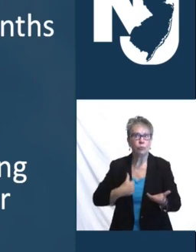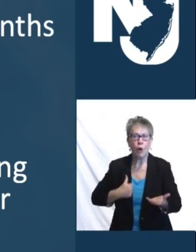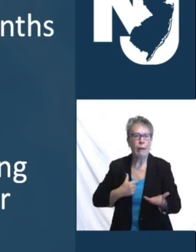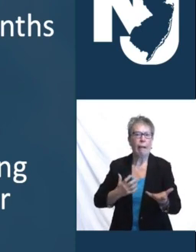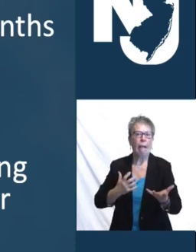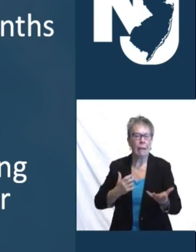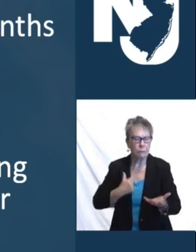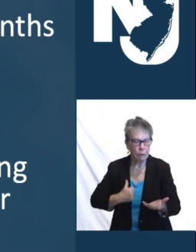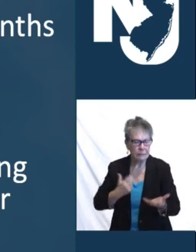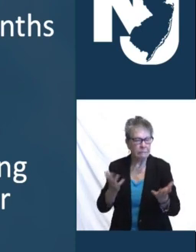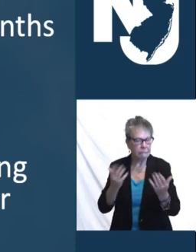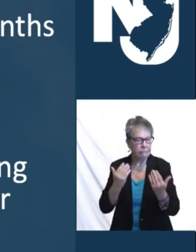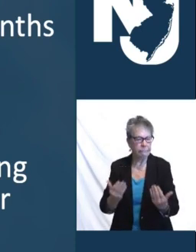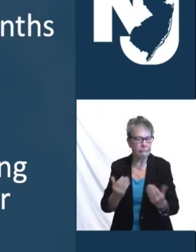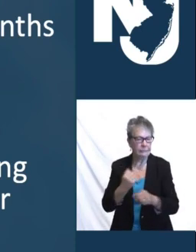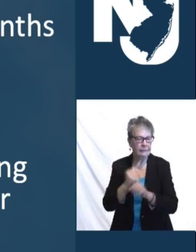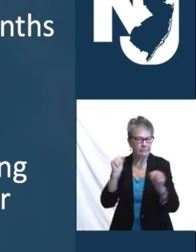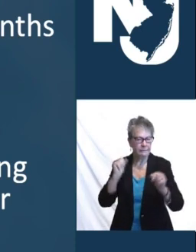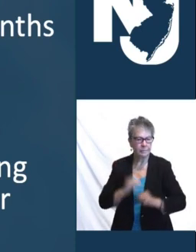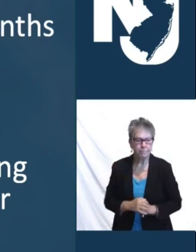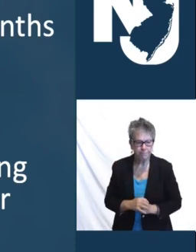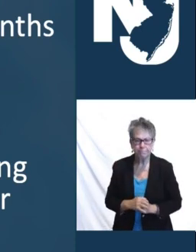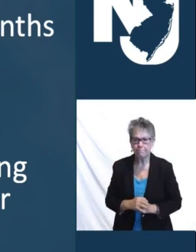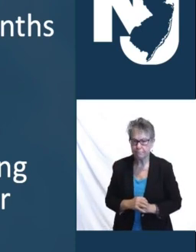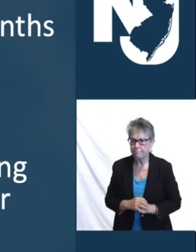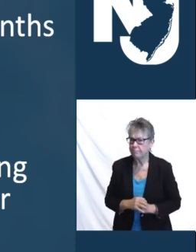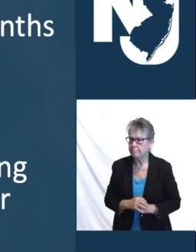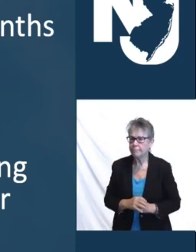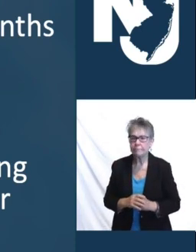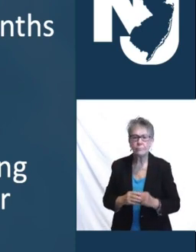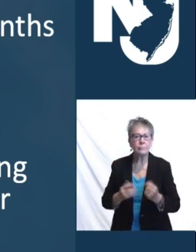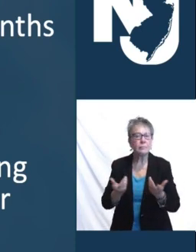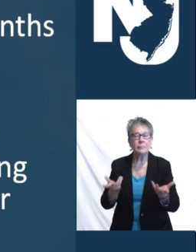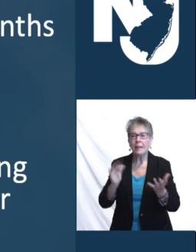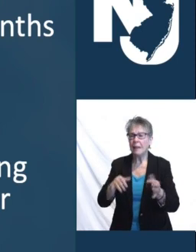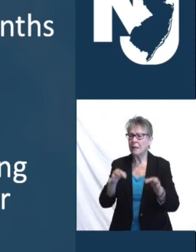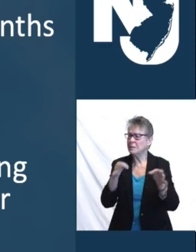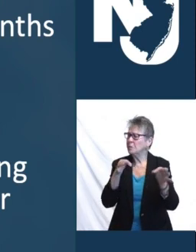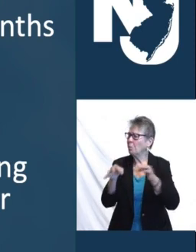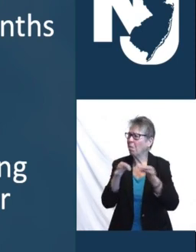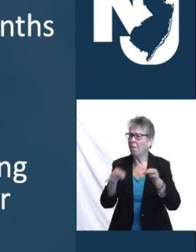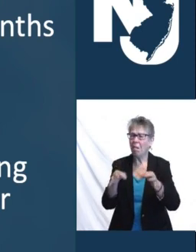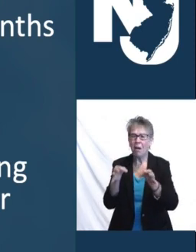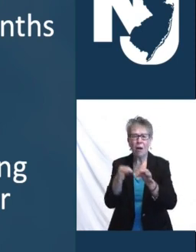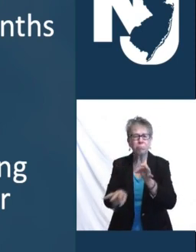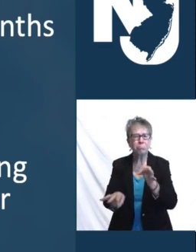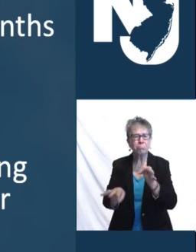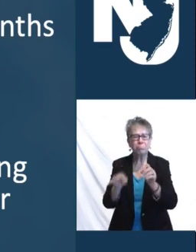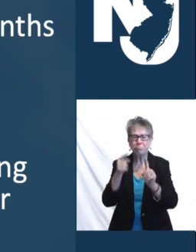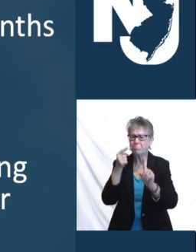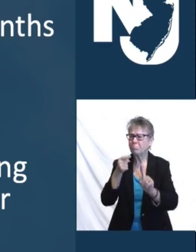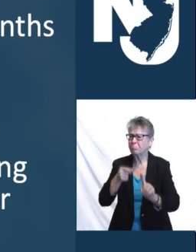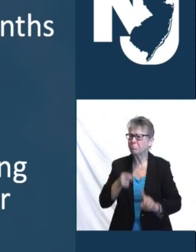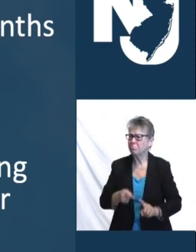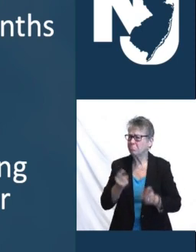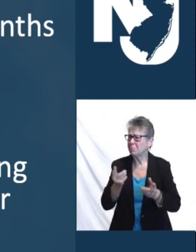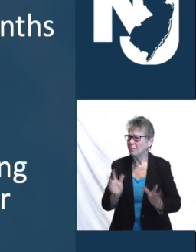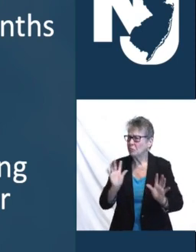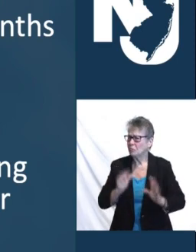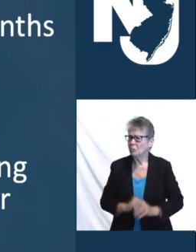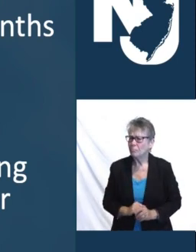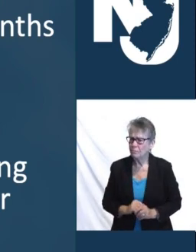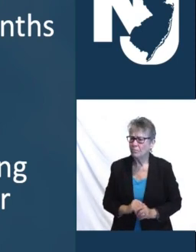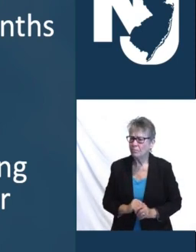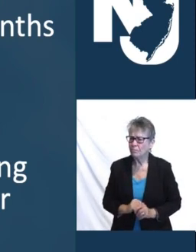even more simple and straightforward, because that's, we think, is a big step we could take with the